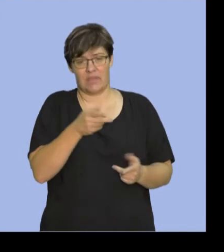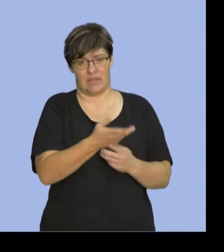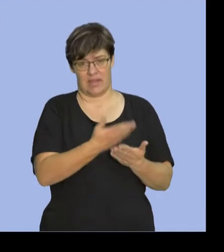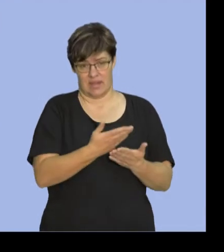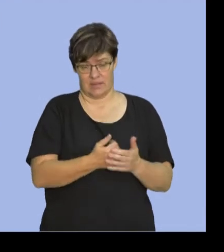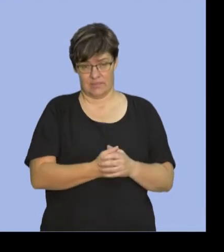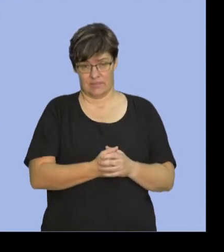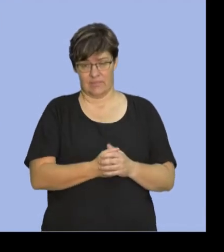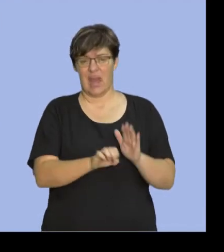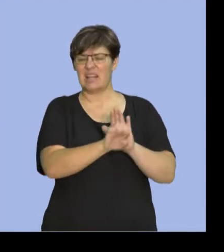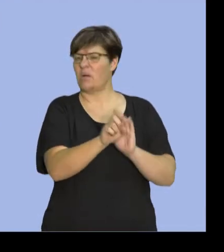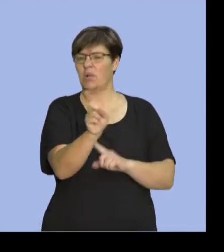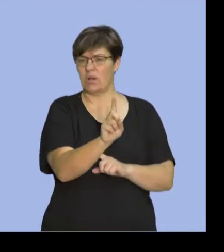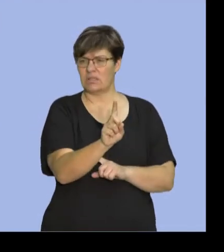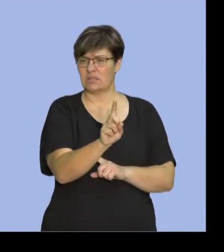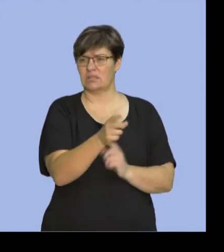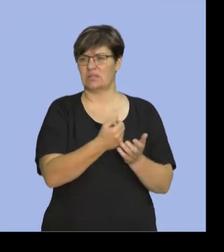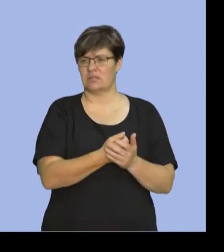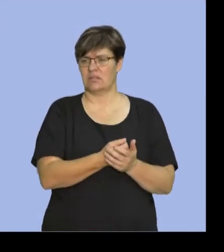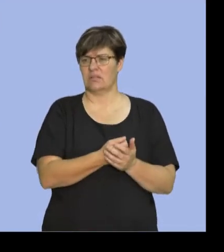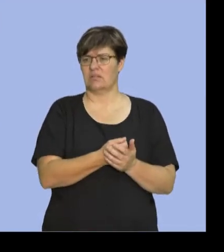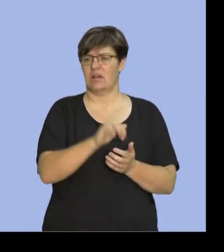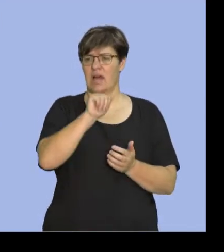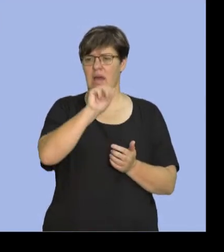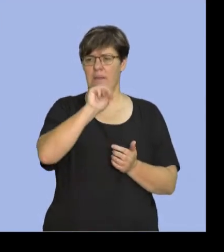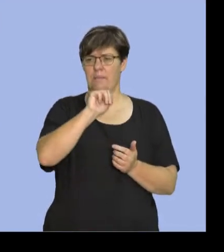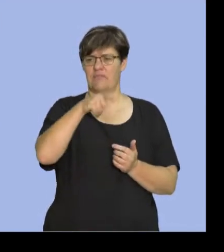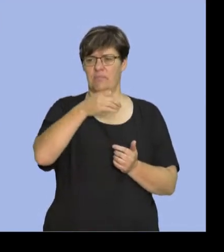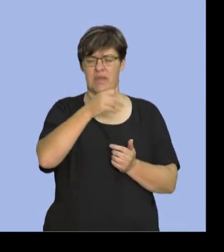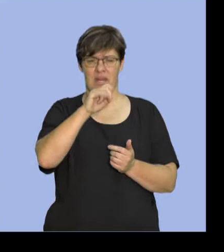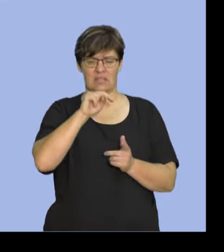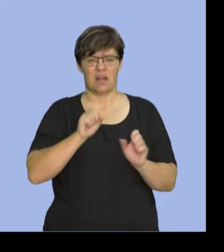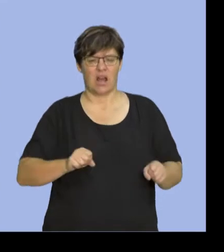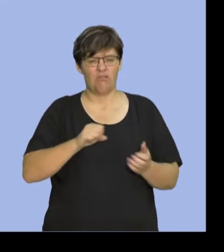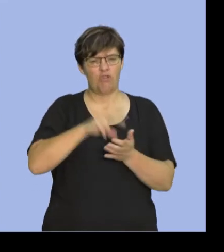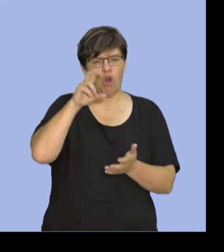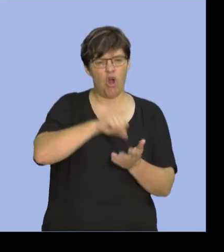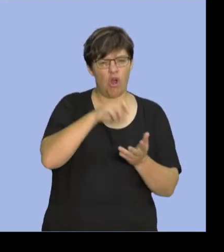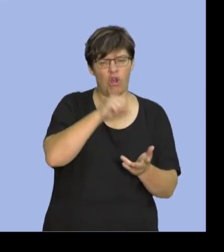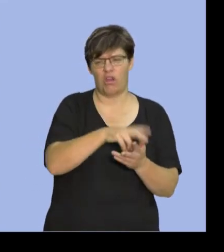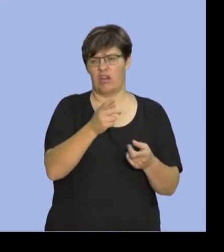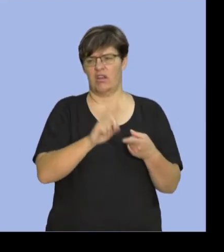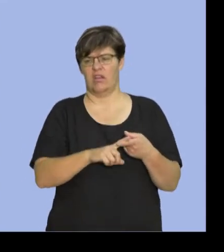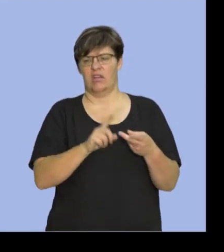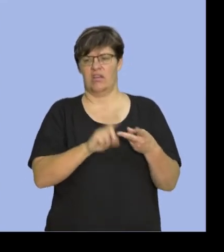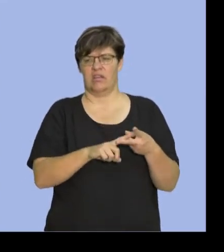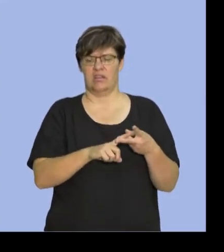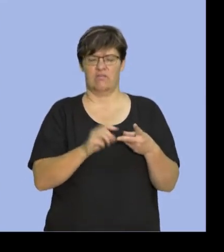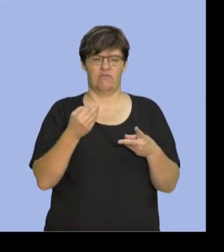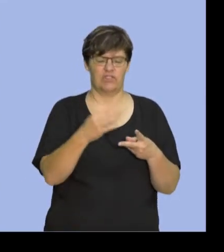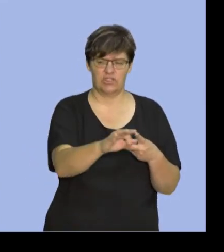these animals include amphibians. So these are those that have both the ability to live on land and water,